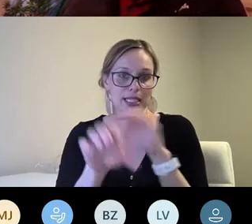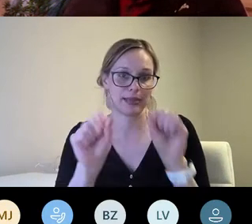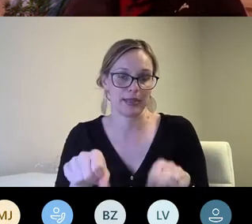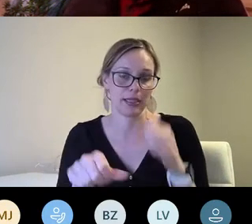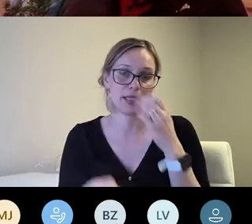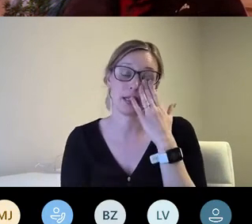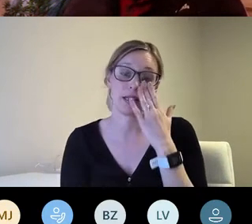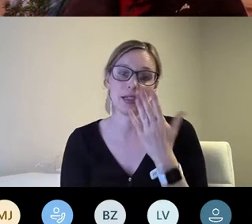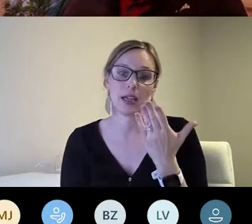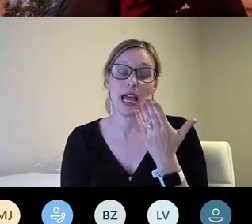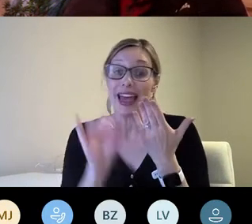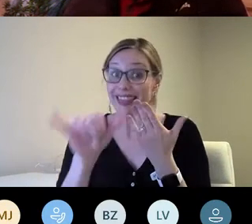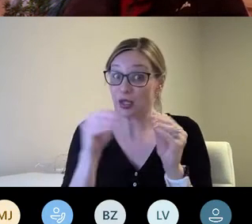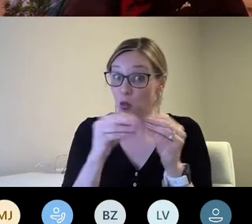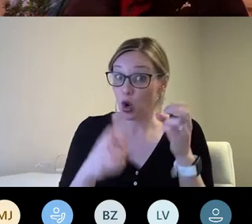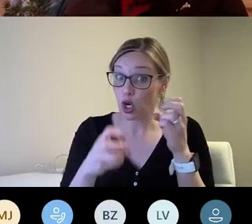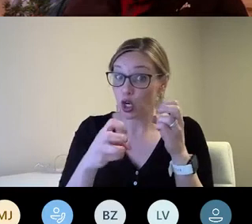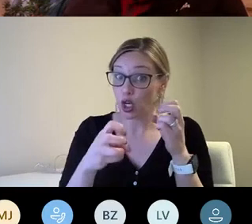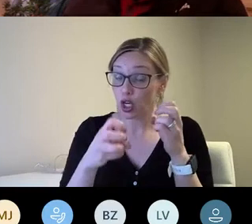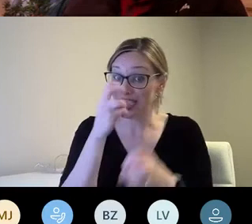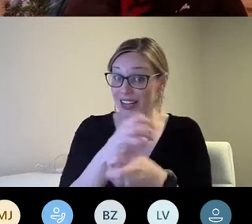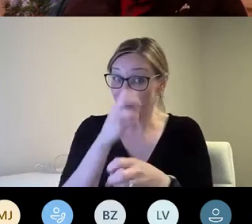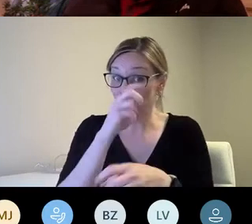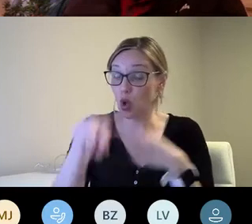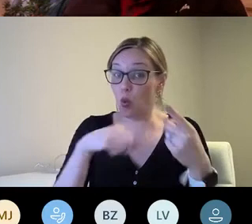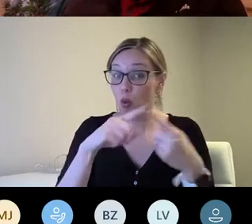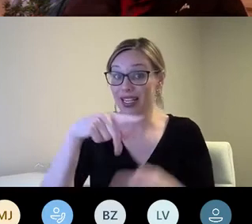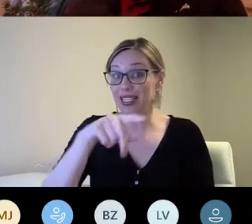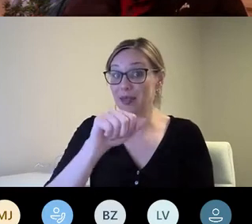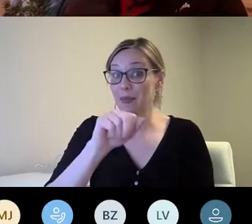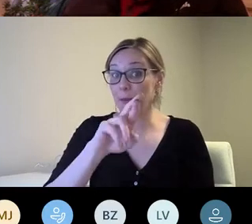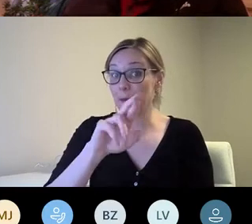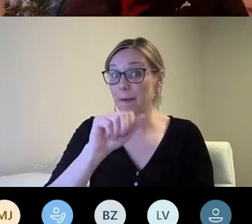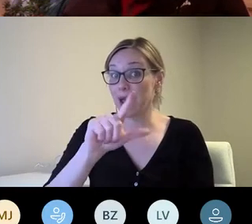which is a little more difficult with it being parallel parking. So